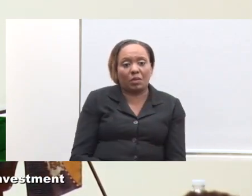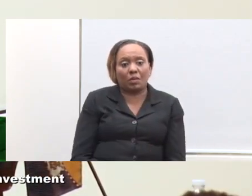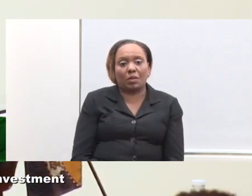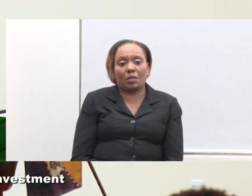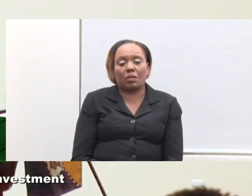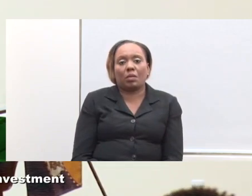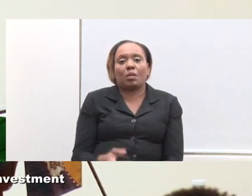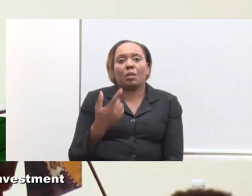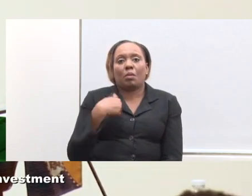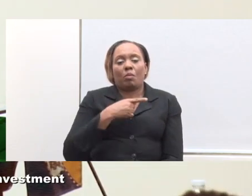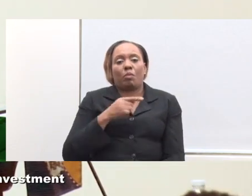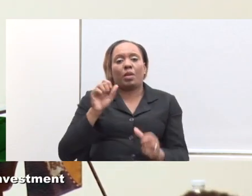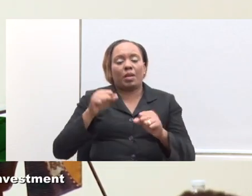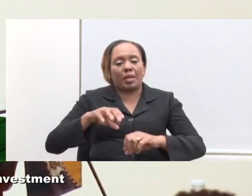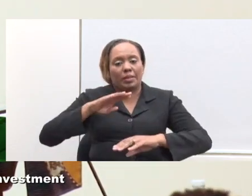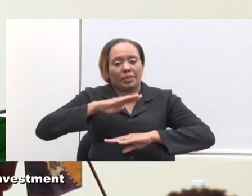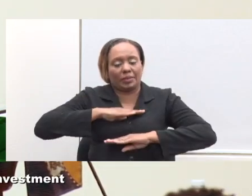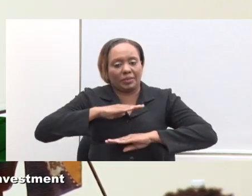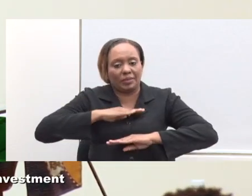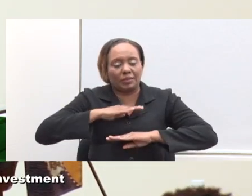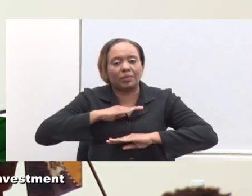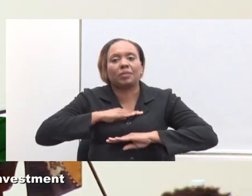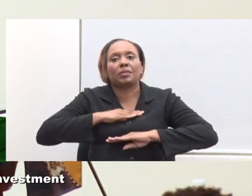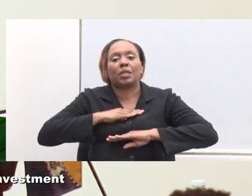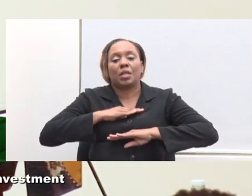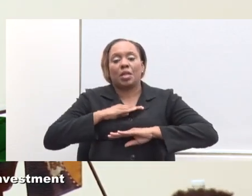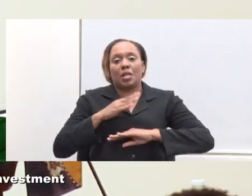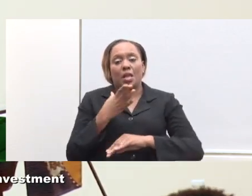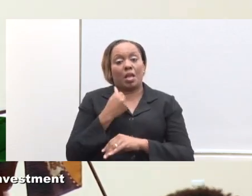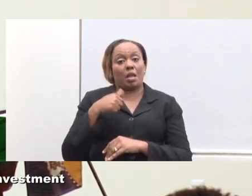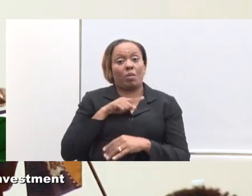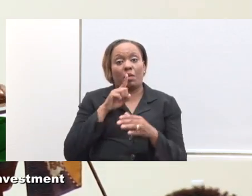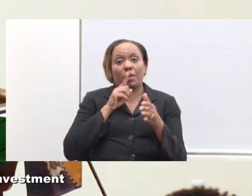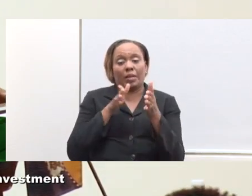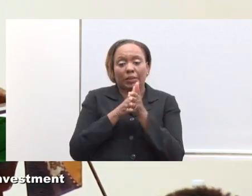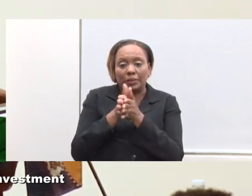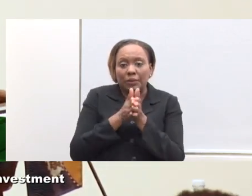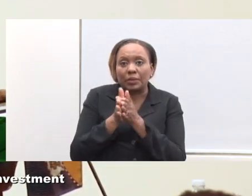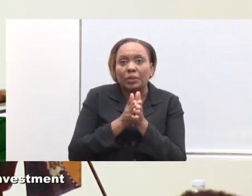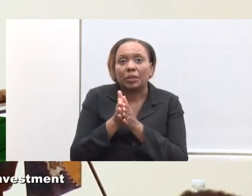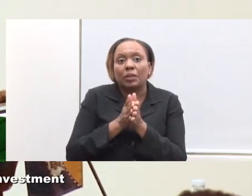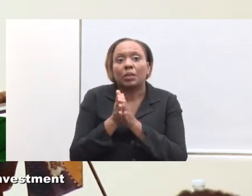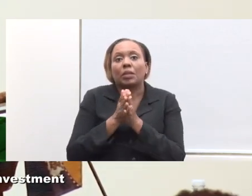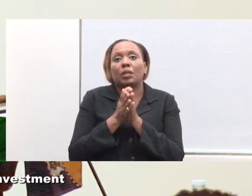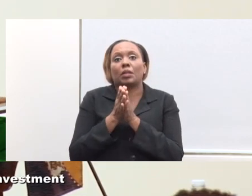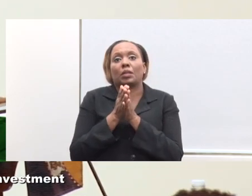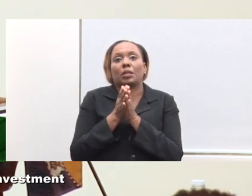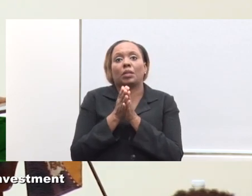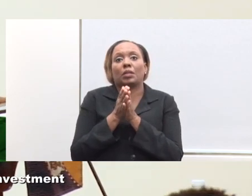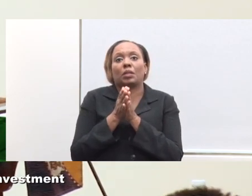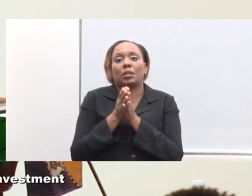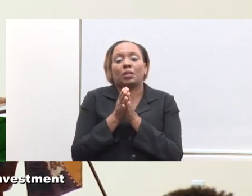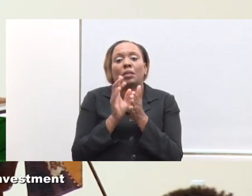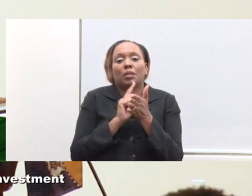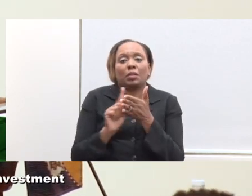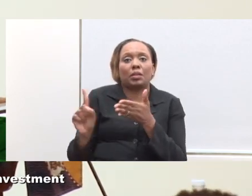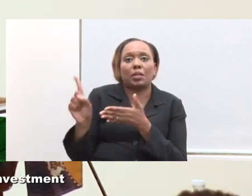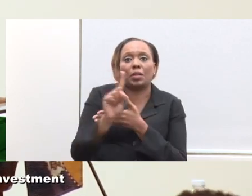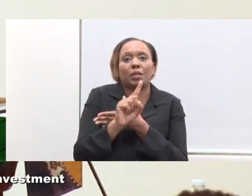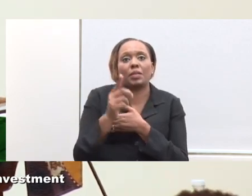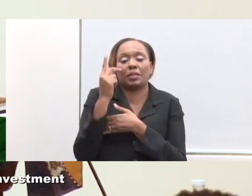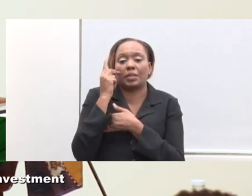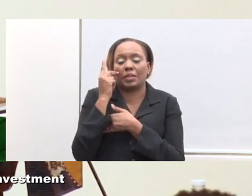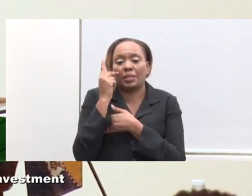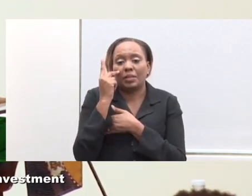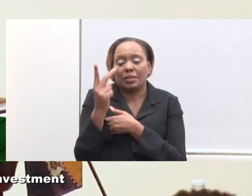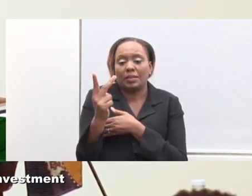be able to meet now the needs of COVID-19. And I look forward to going with the Minister of Agriculture next week and starting to see